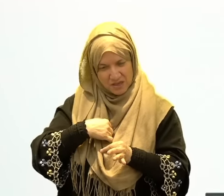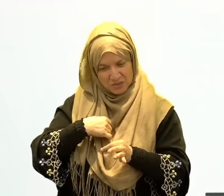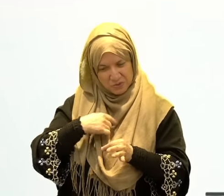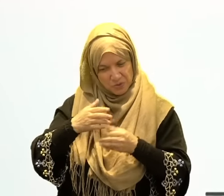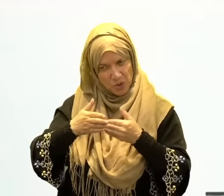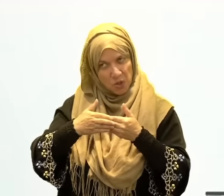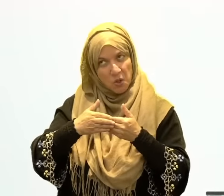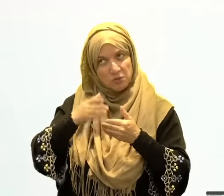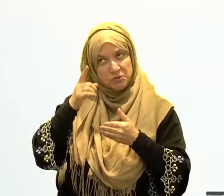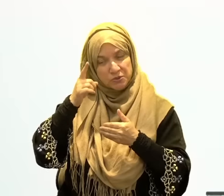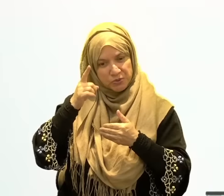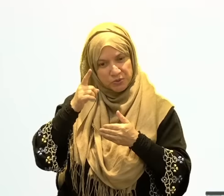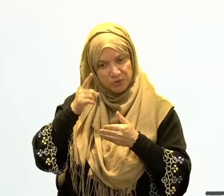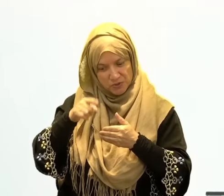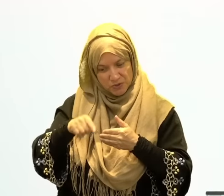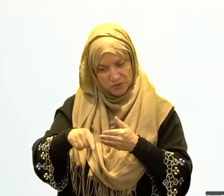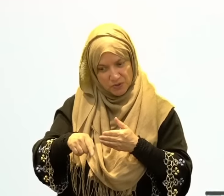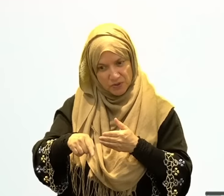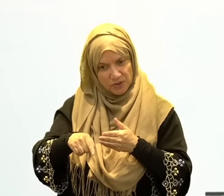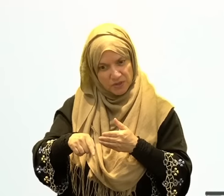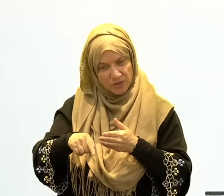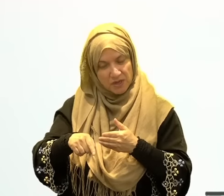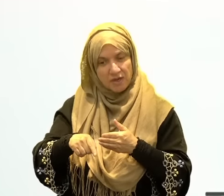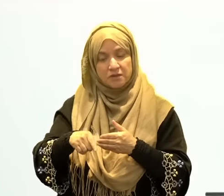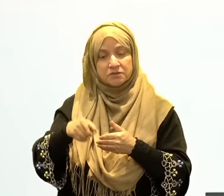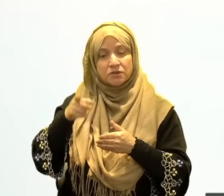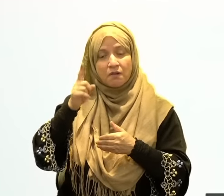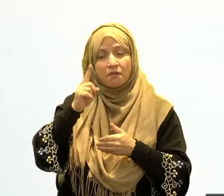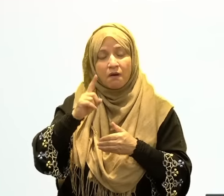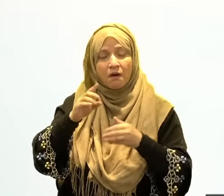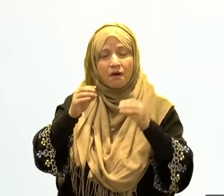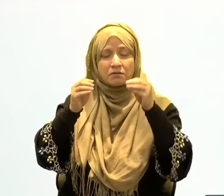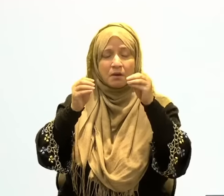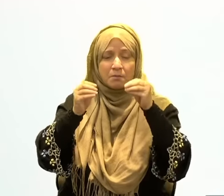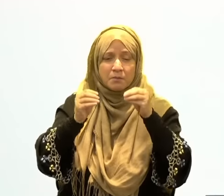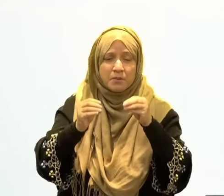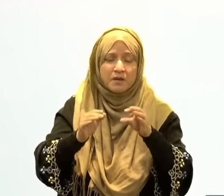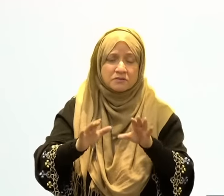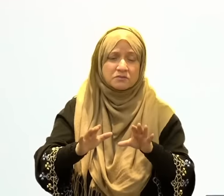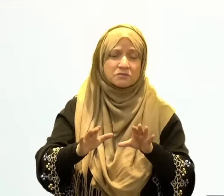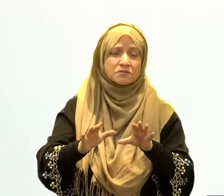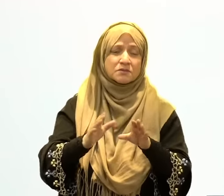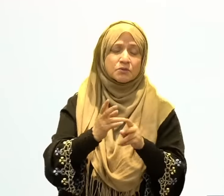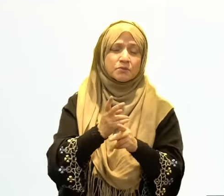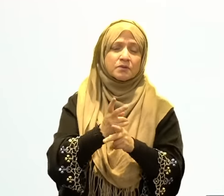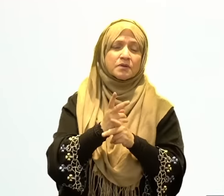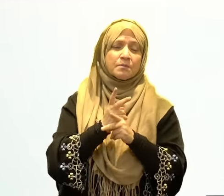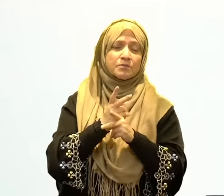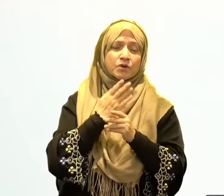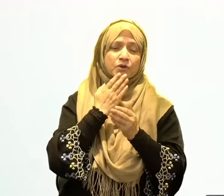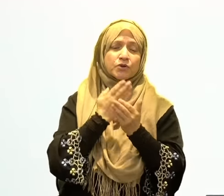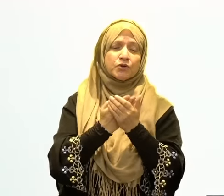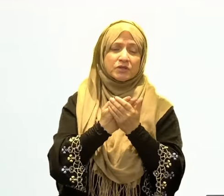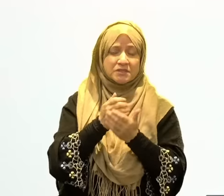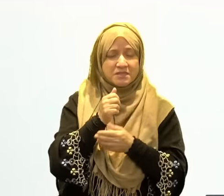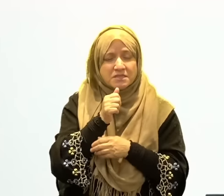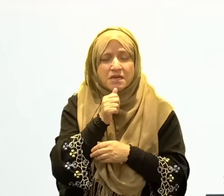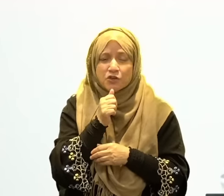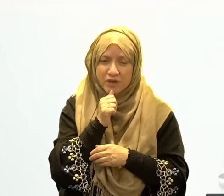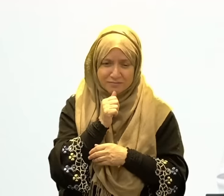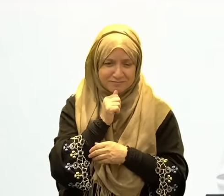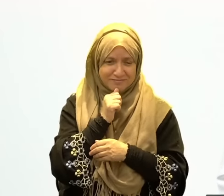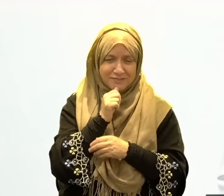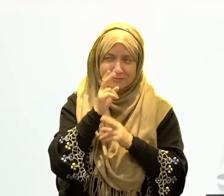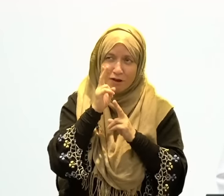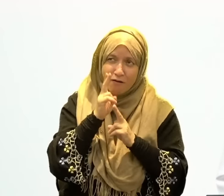us to be amongst those that honor His sight in private and in public, while we are fasting and while we are not fasting, while we are alone or while we